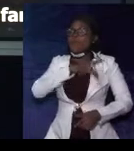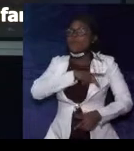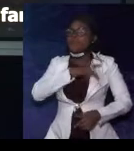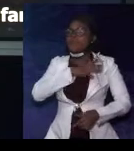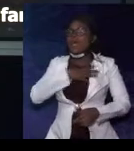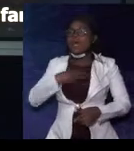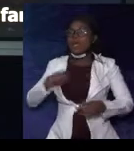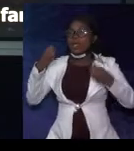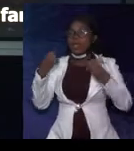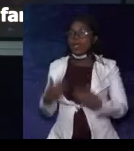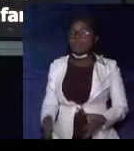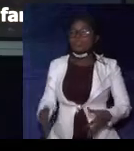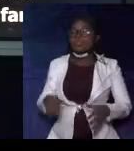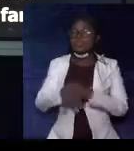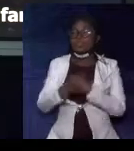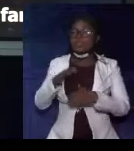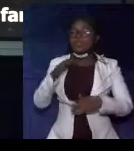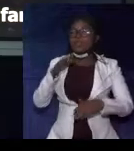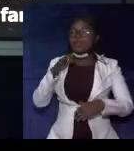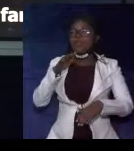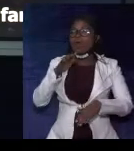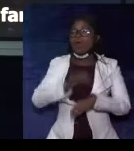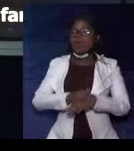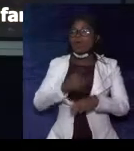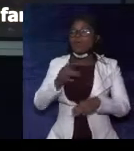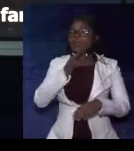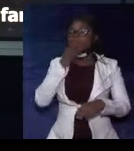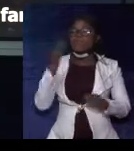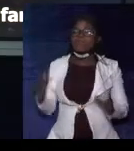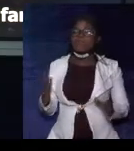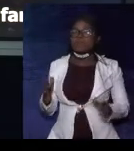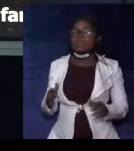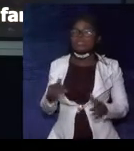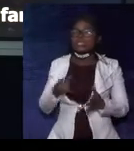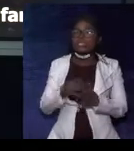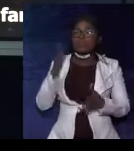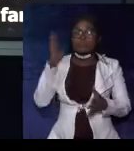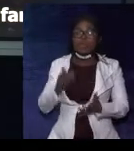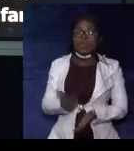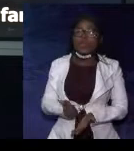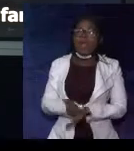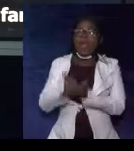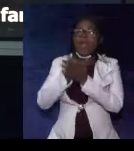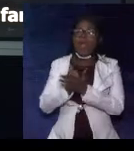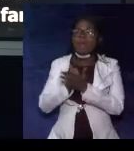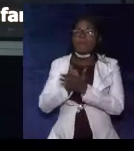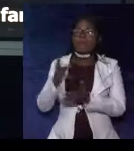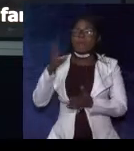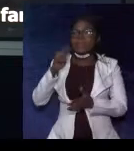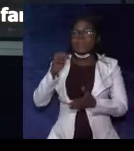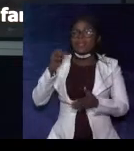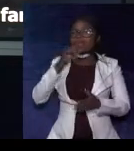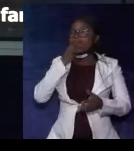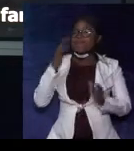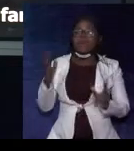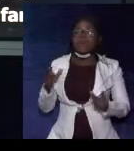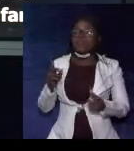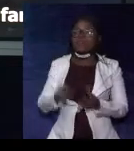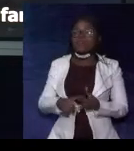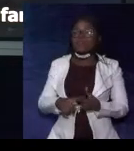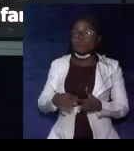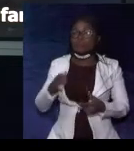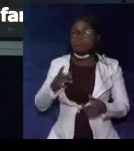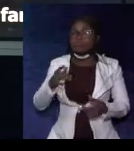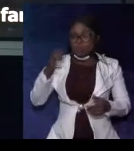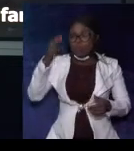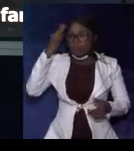loss on the farm. The farmer will be able to assess whether it's running on profit or on loss. So it helps